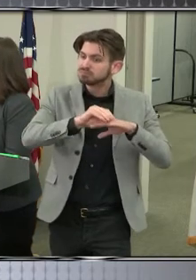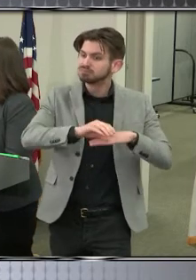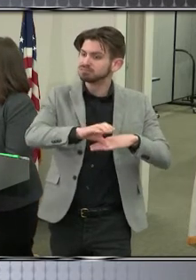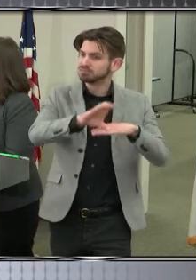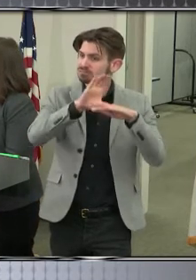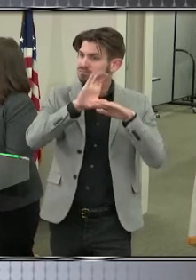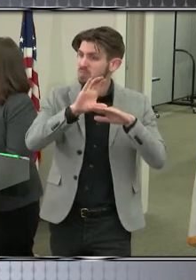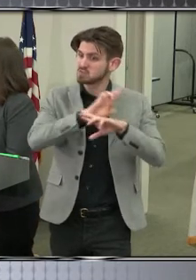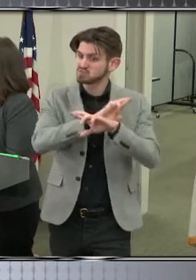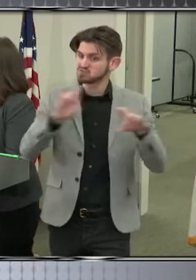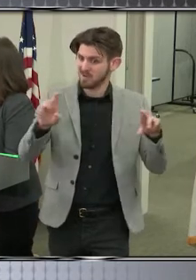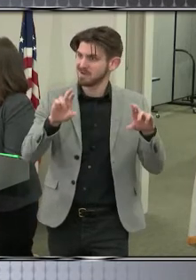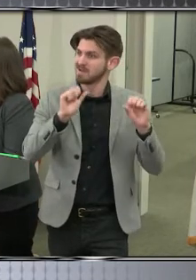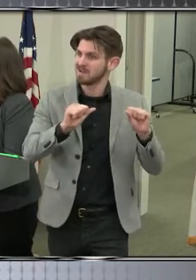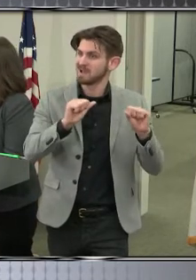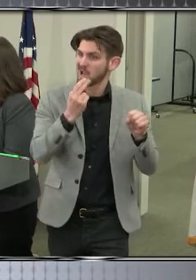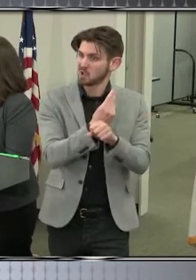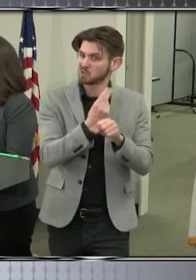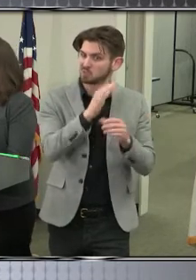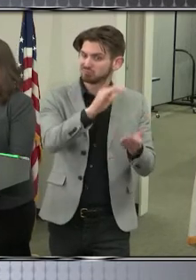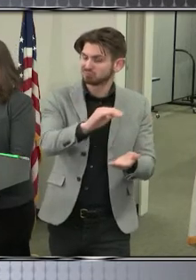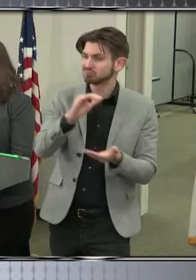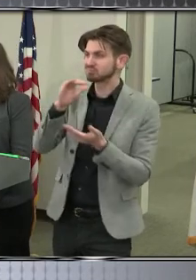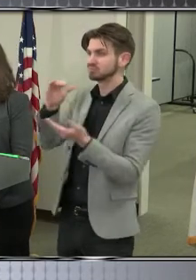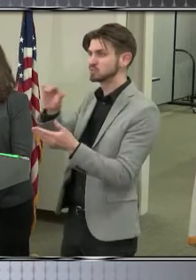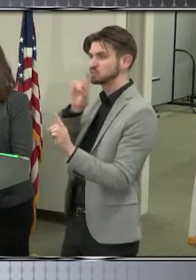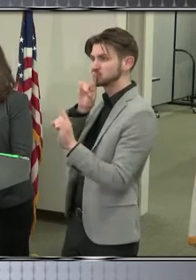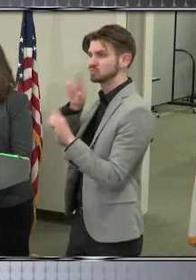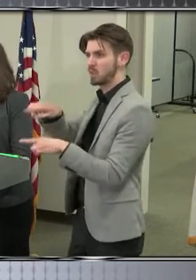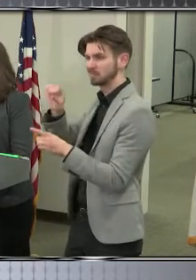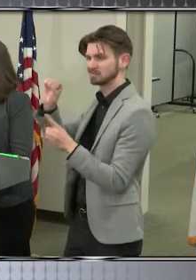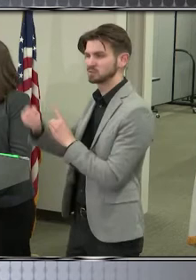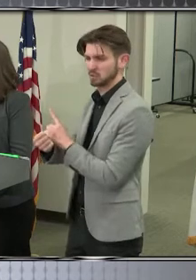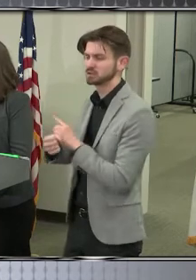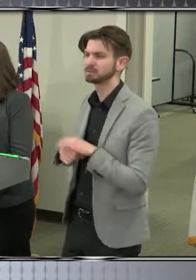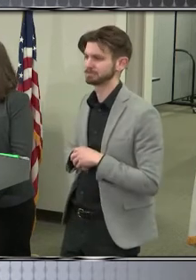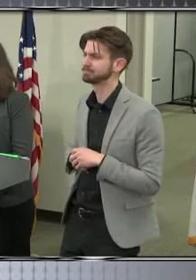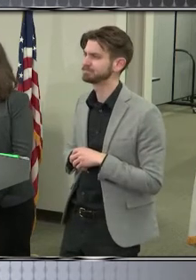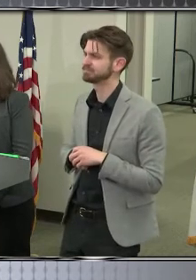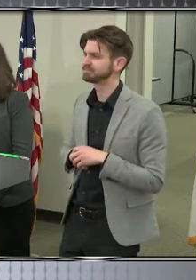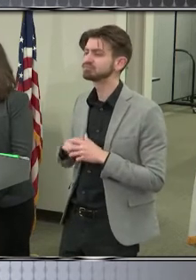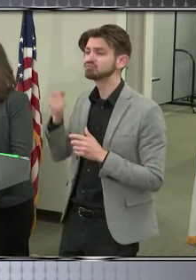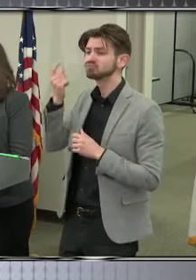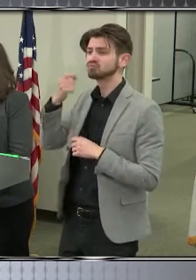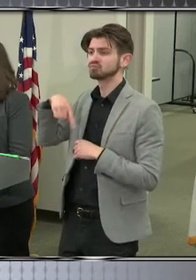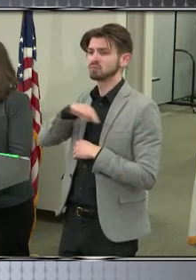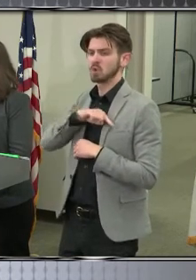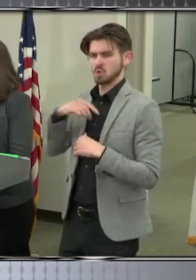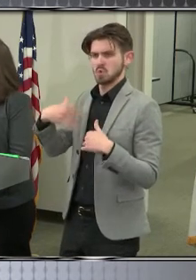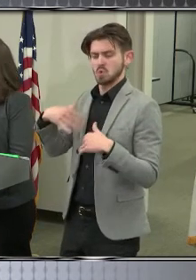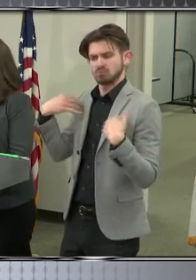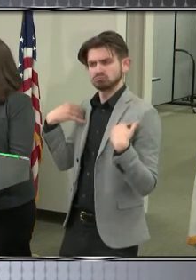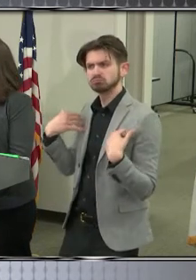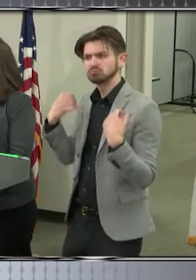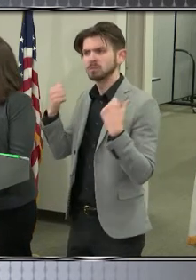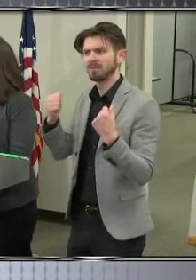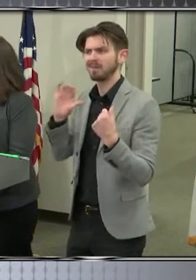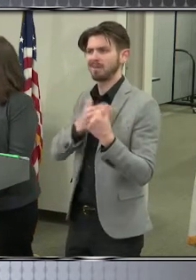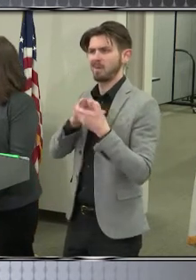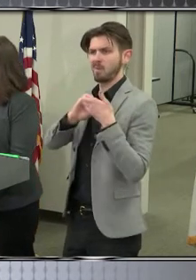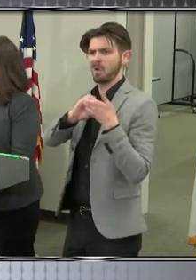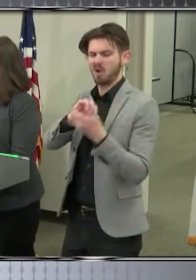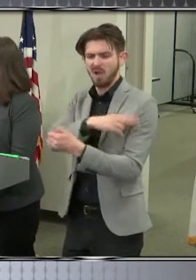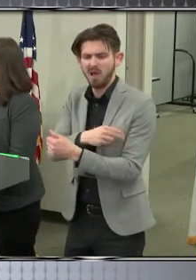poised to increase our capacity and respond to this situation. We are confident in our agency and our partners' ability